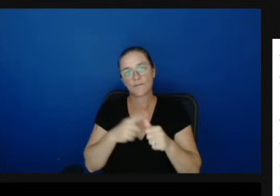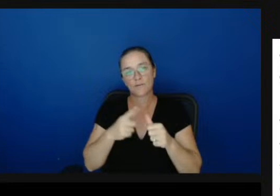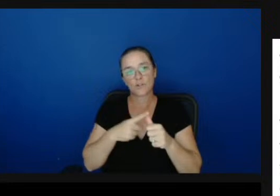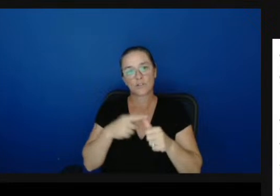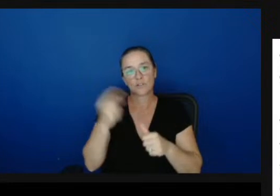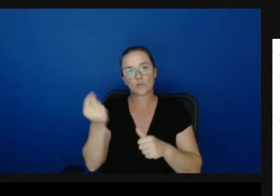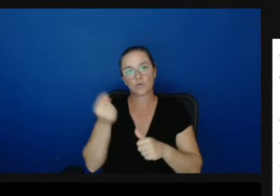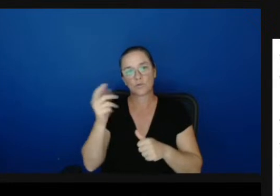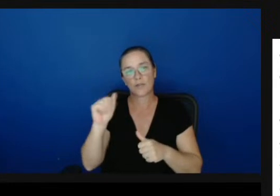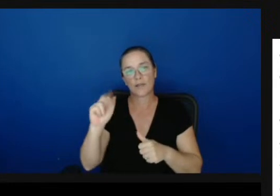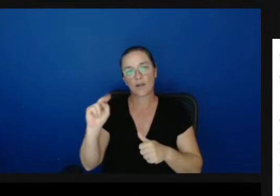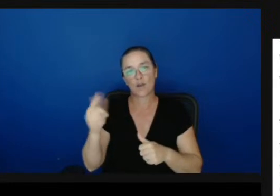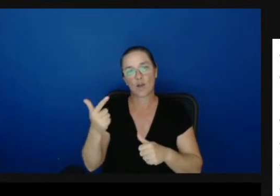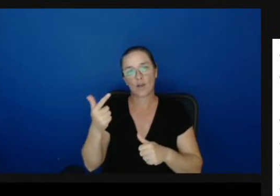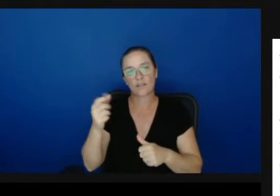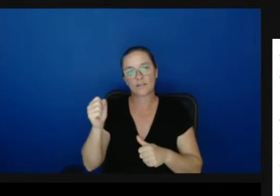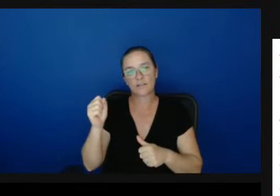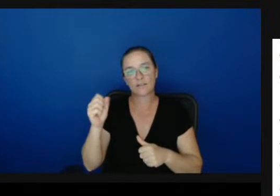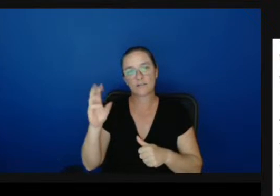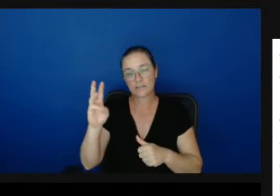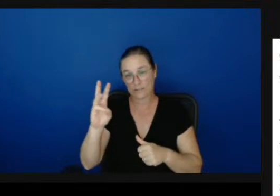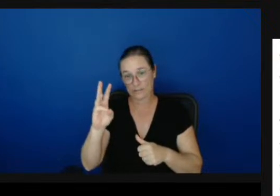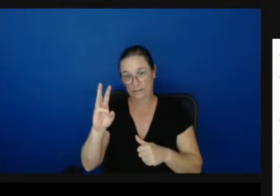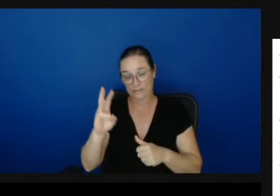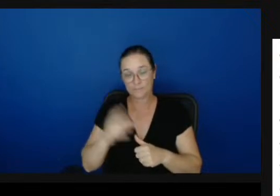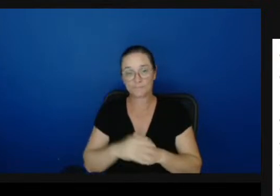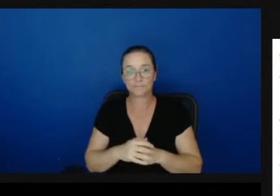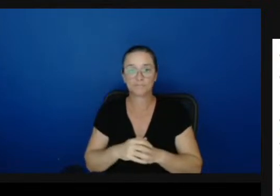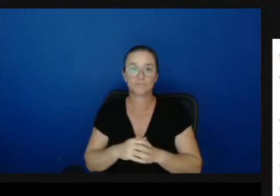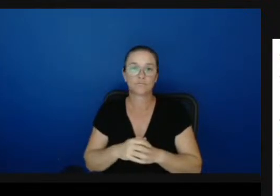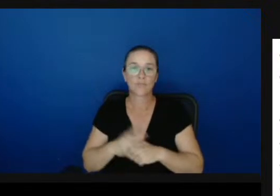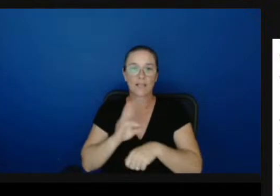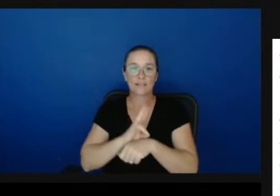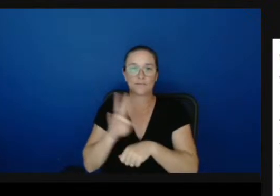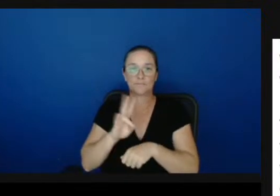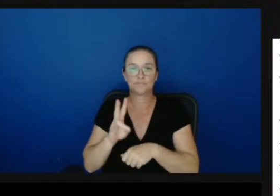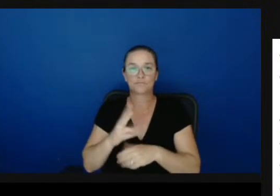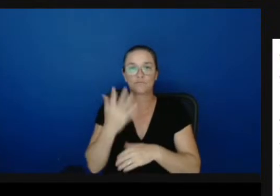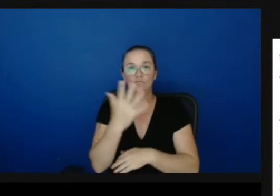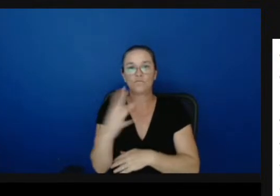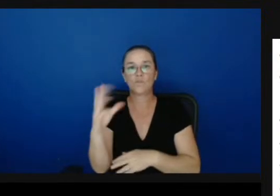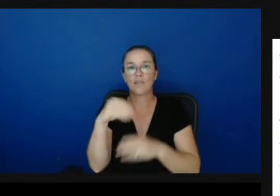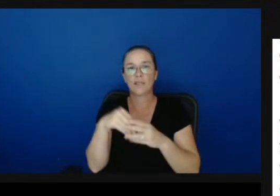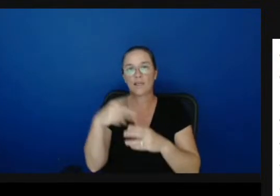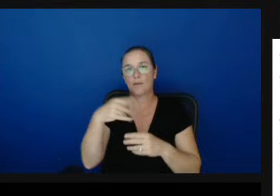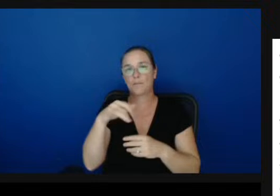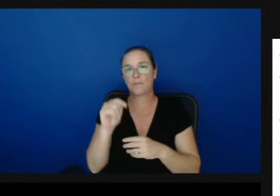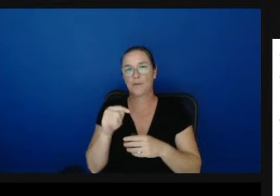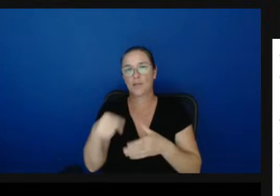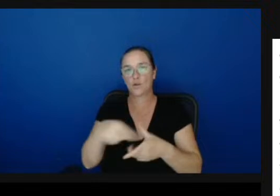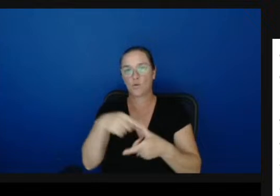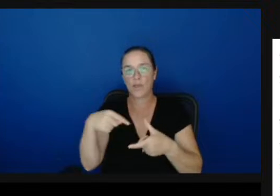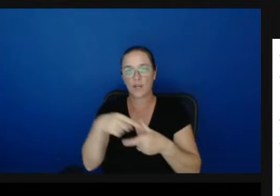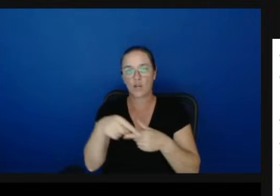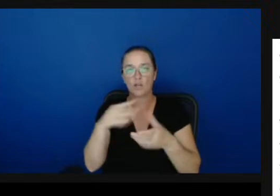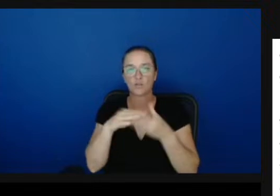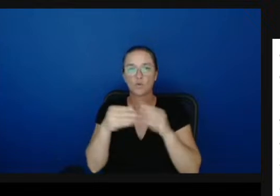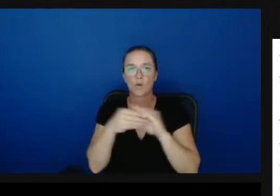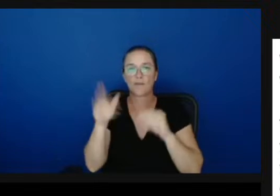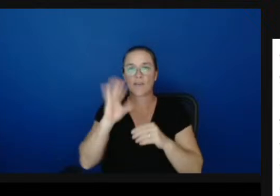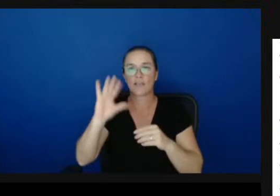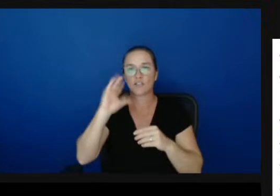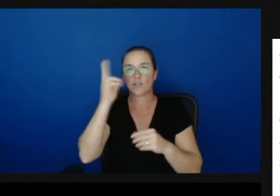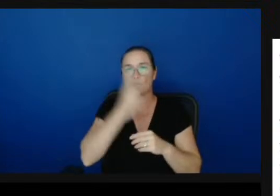August 6th at 7 p.m. This is The Forest in a Pit Crater, A Tale of Ancient Hawaii, an